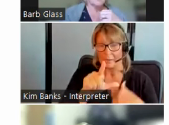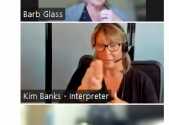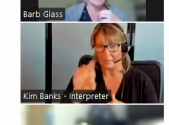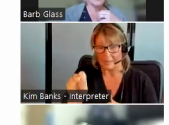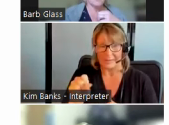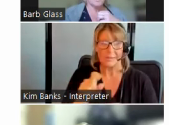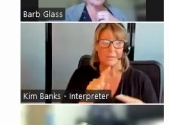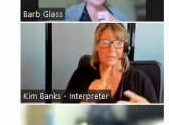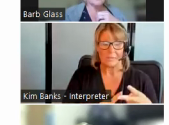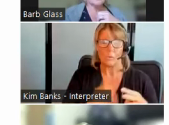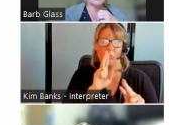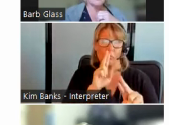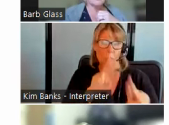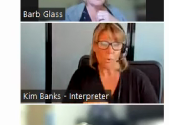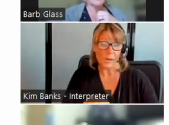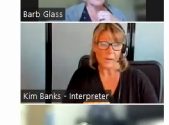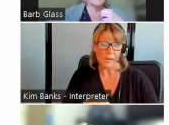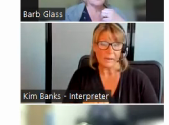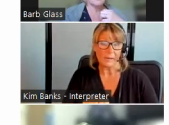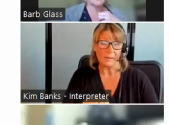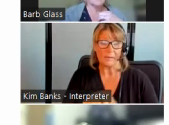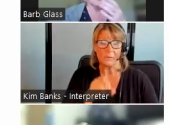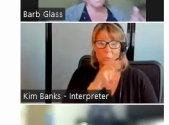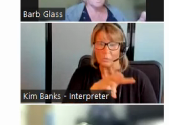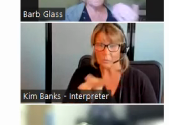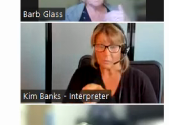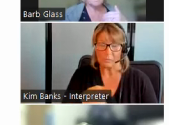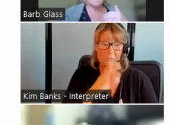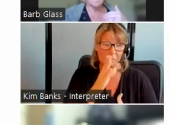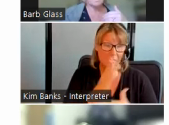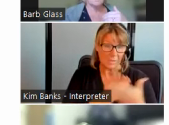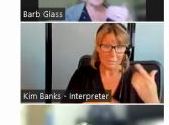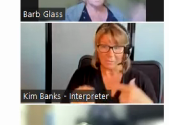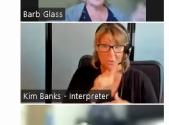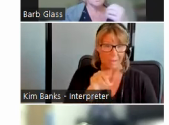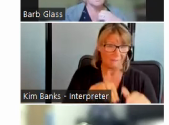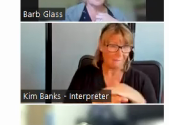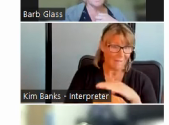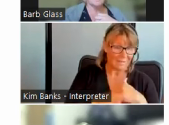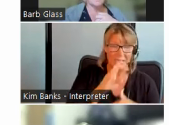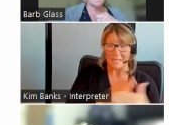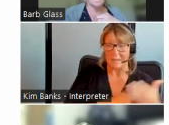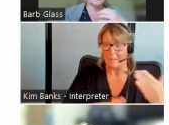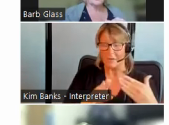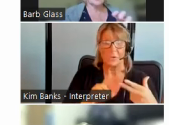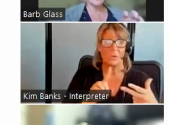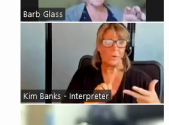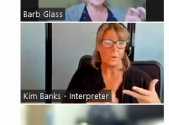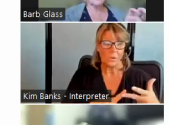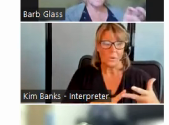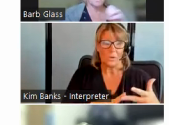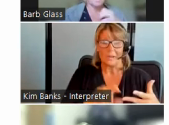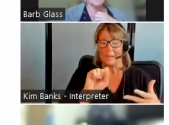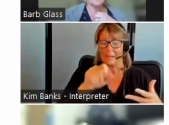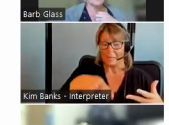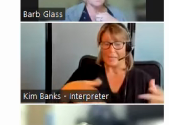There's also a reporting site. Some of you may have access to that. And there's also SP Connect, which is the business